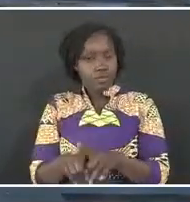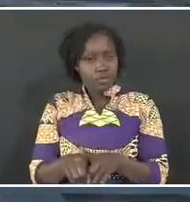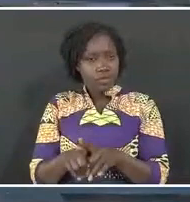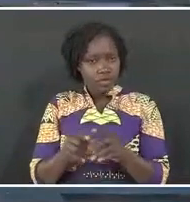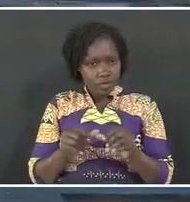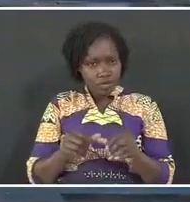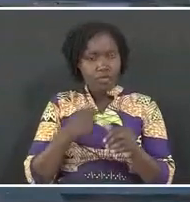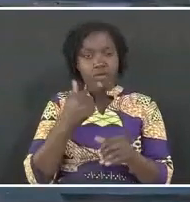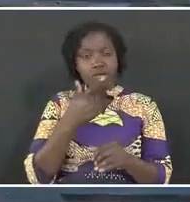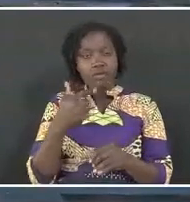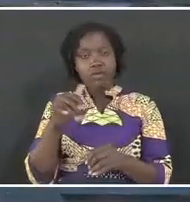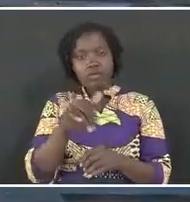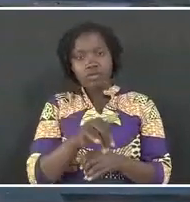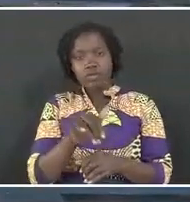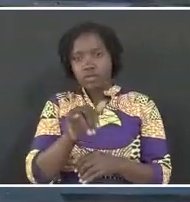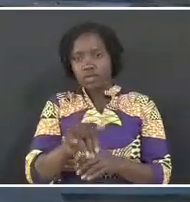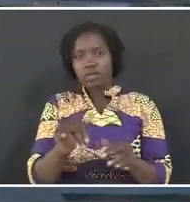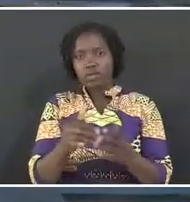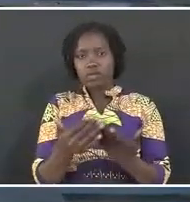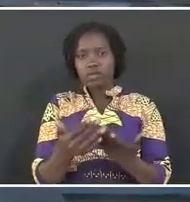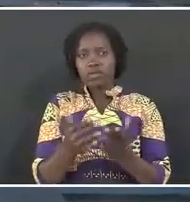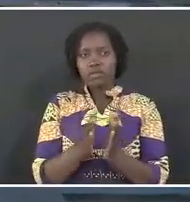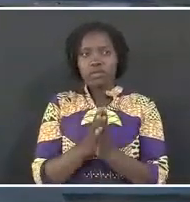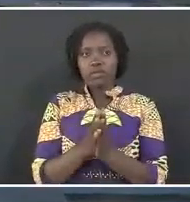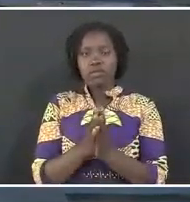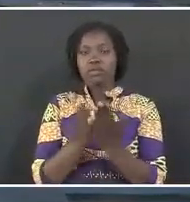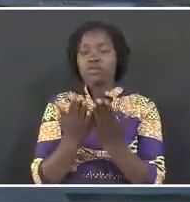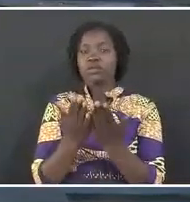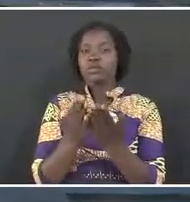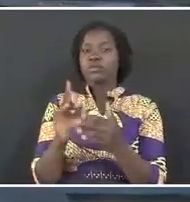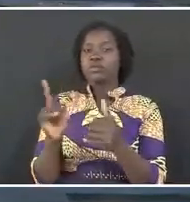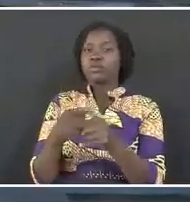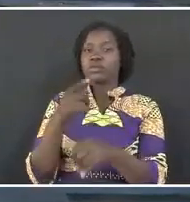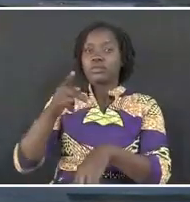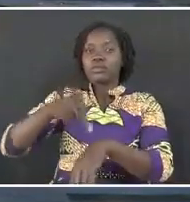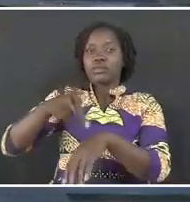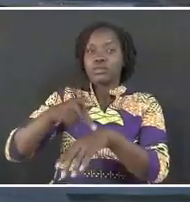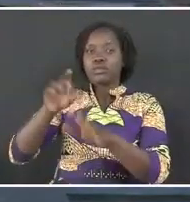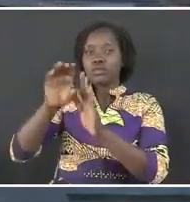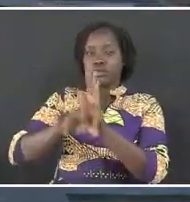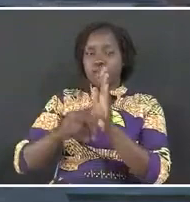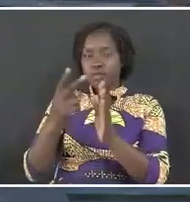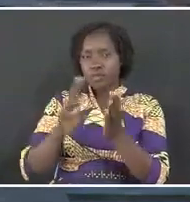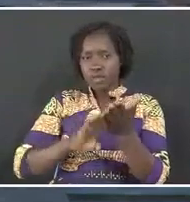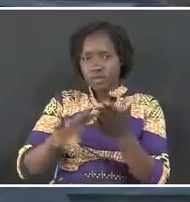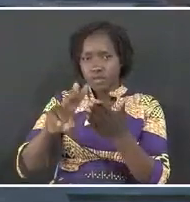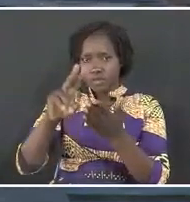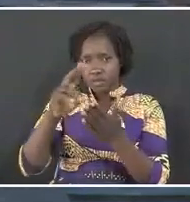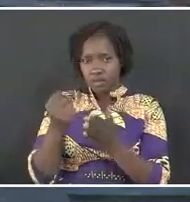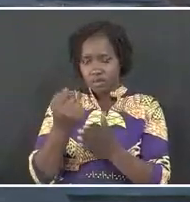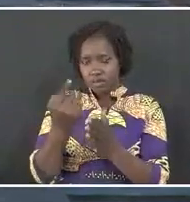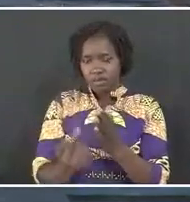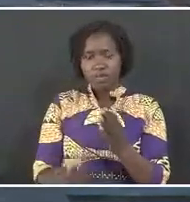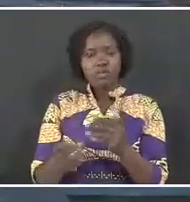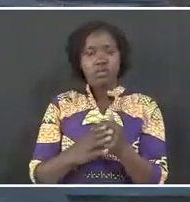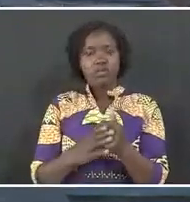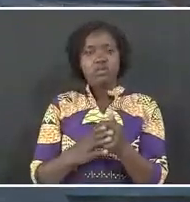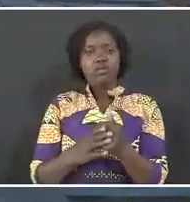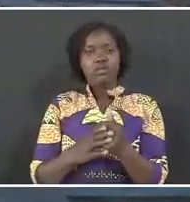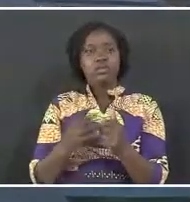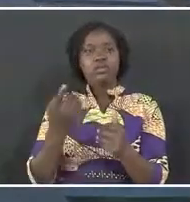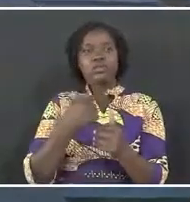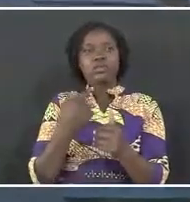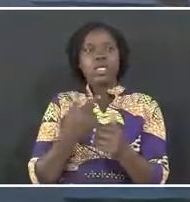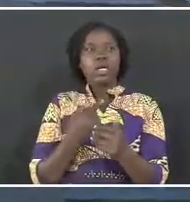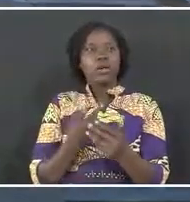us that in the book of 1 Peter chapter 2, verse 5 and verse 9, that who are we?